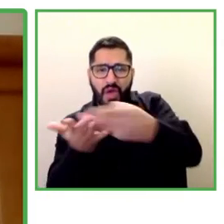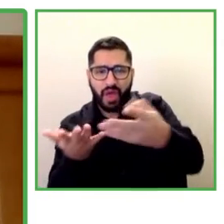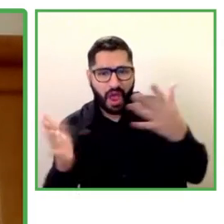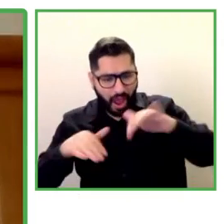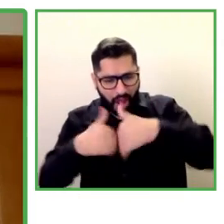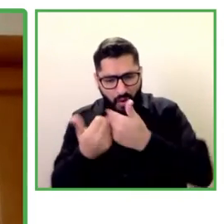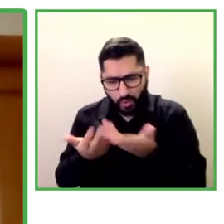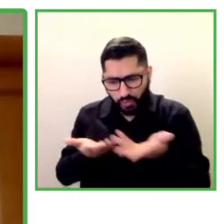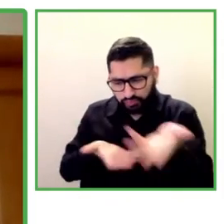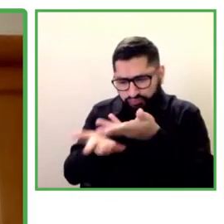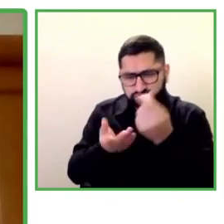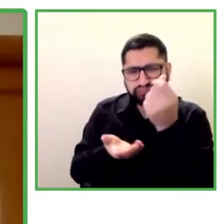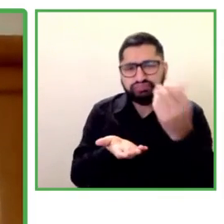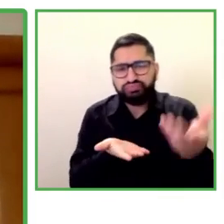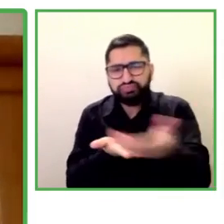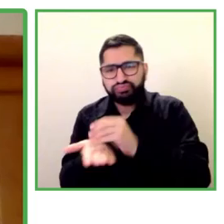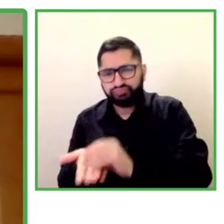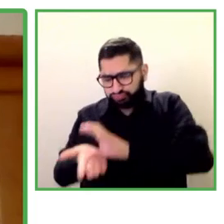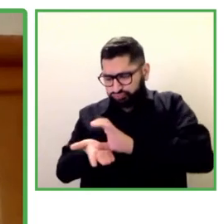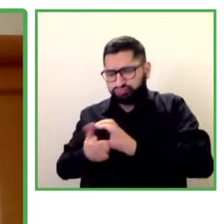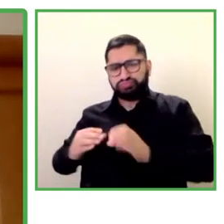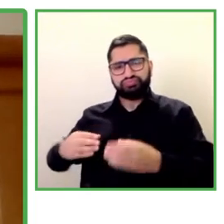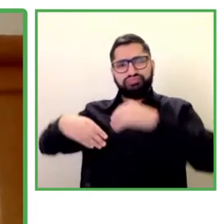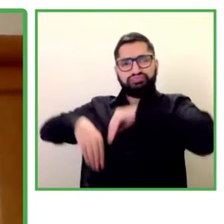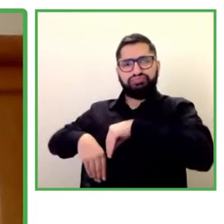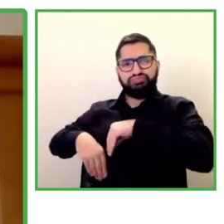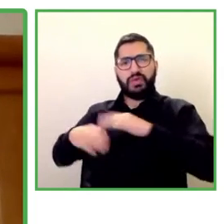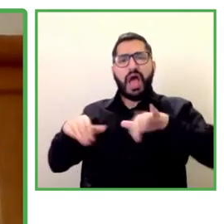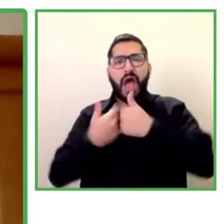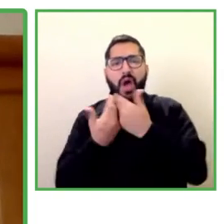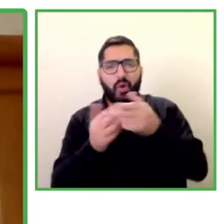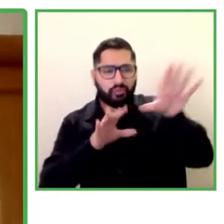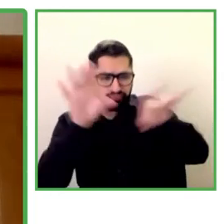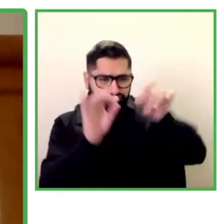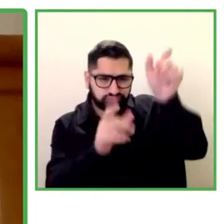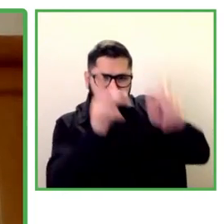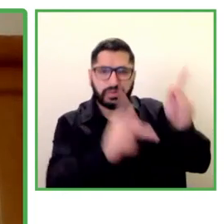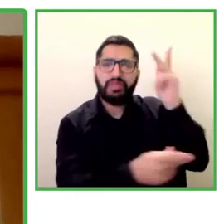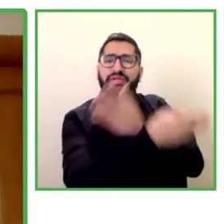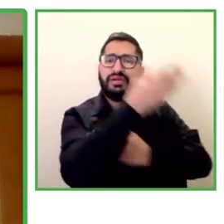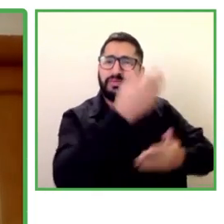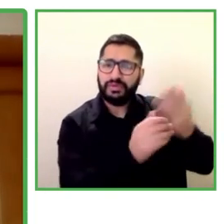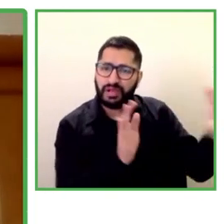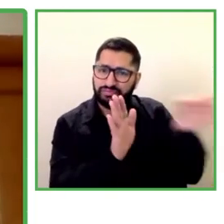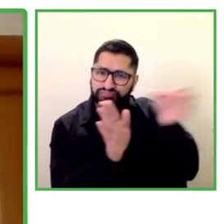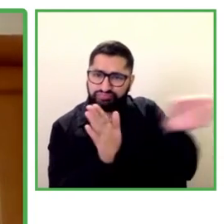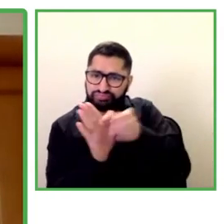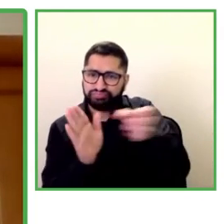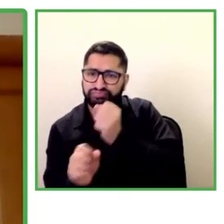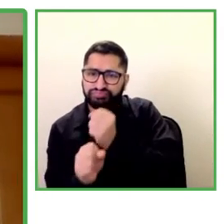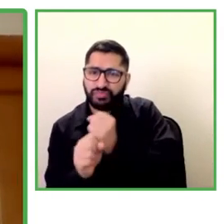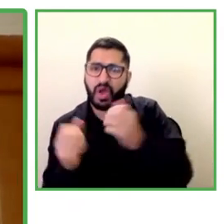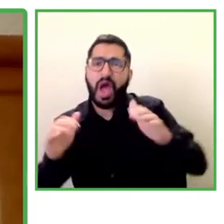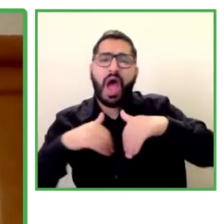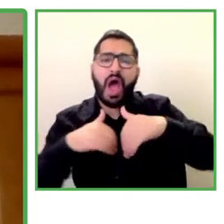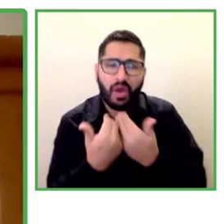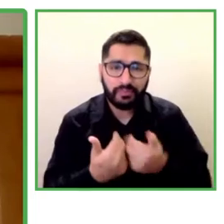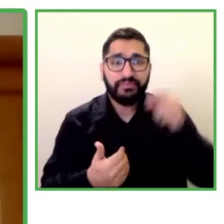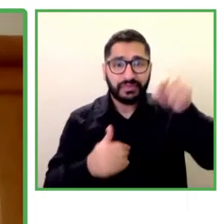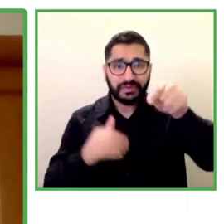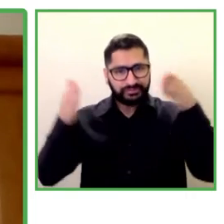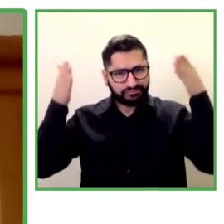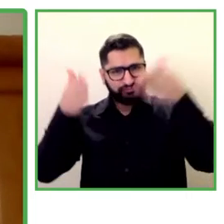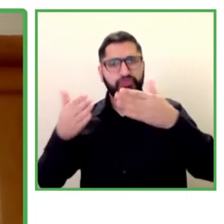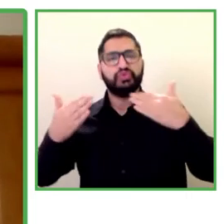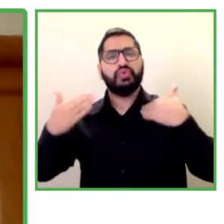Why is it profitable for companies to hire people with disabilities? So it's a totally different way to address it, always from